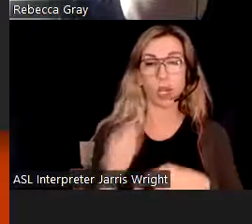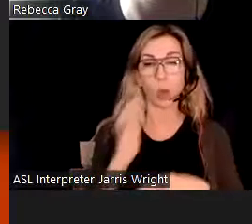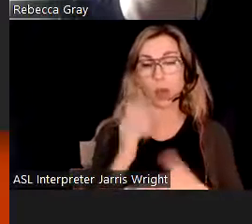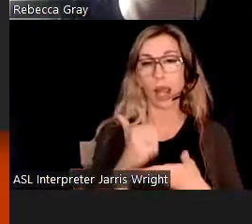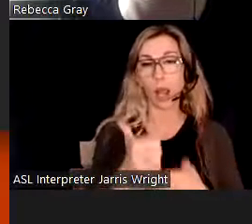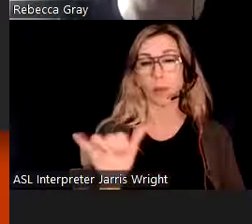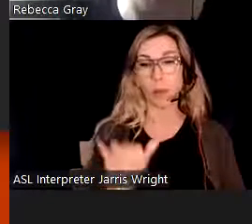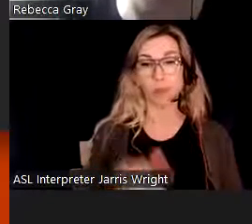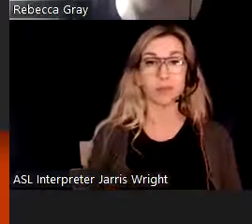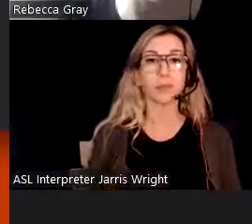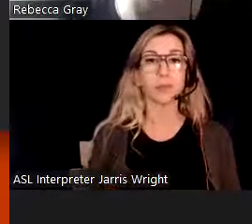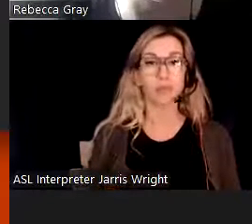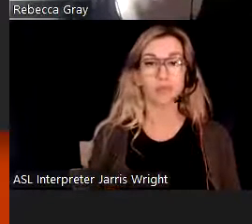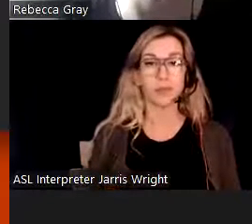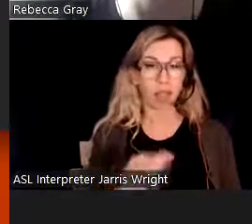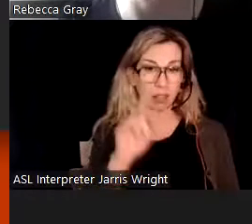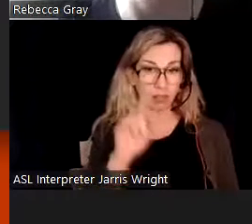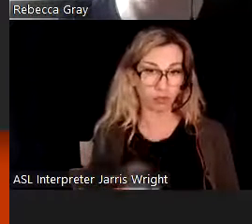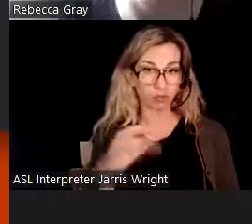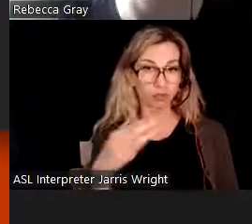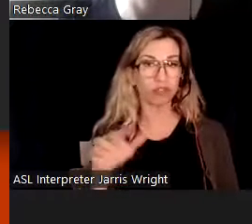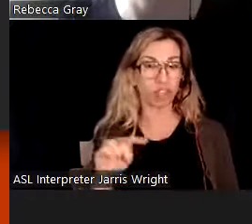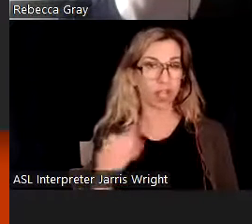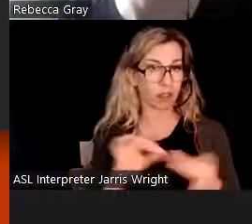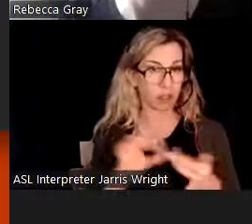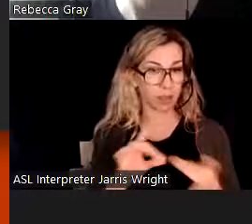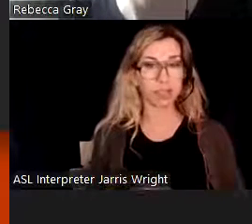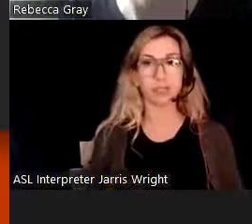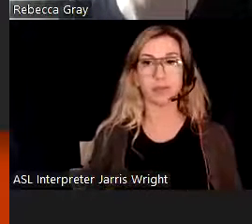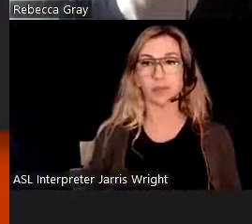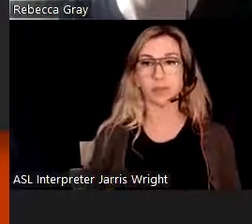Those are all the chat comments.